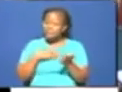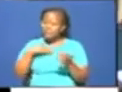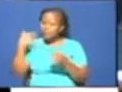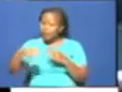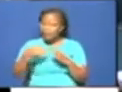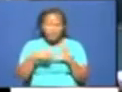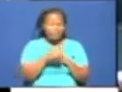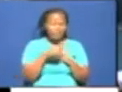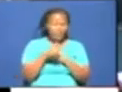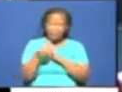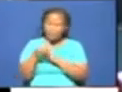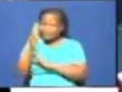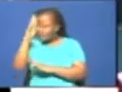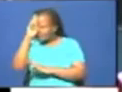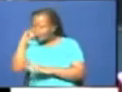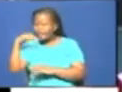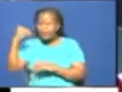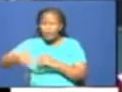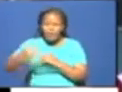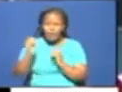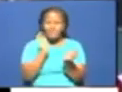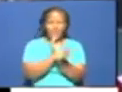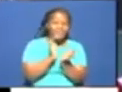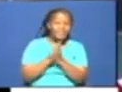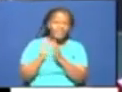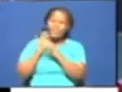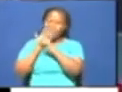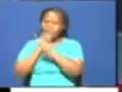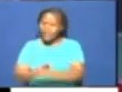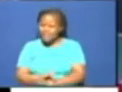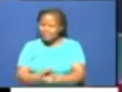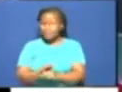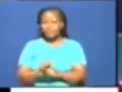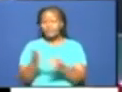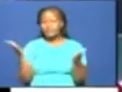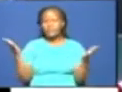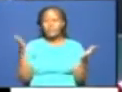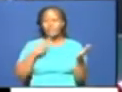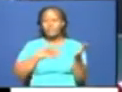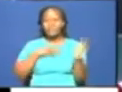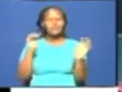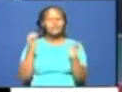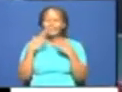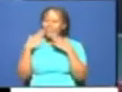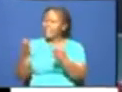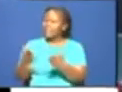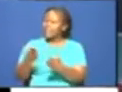through constant arrest and harassment. I can't thank her enough.